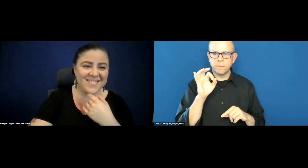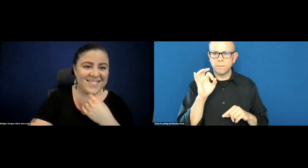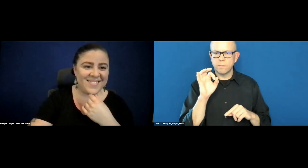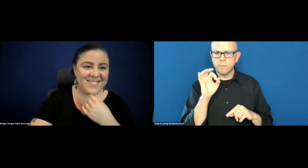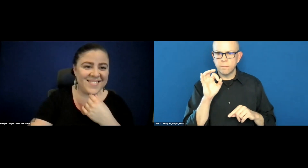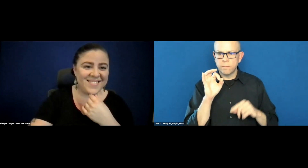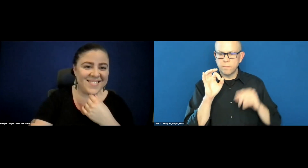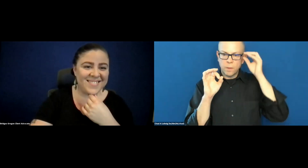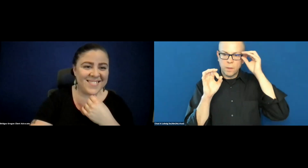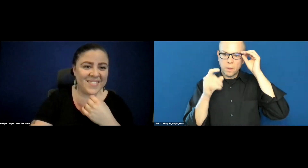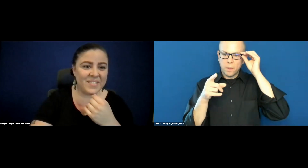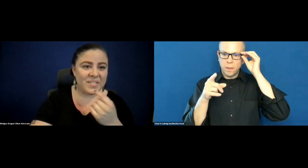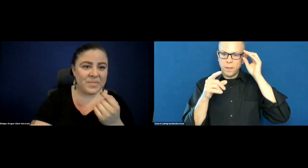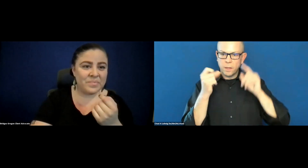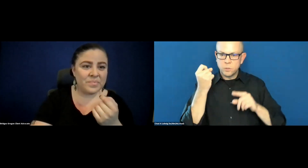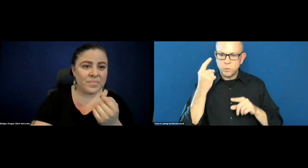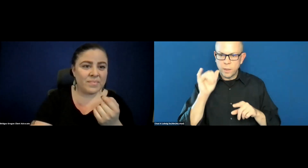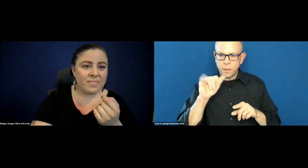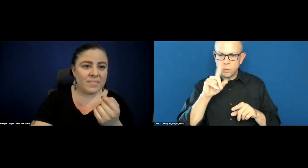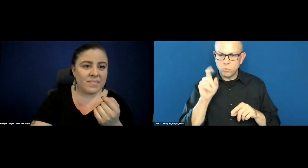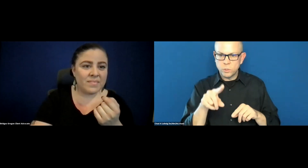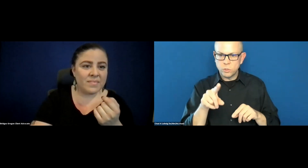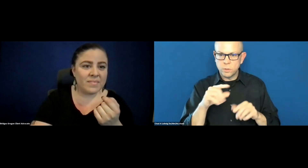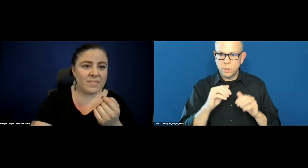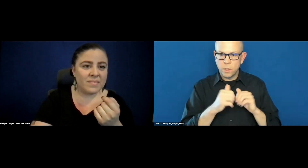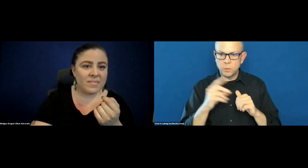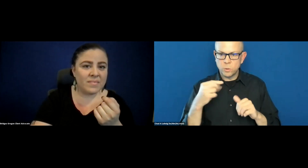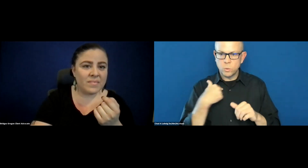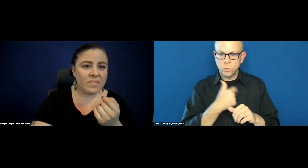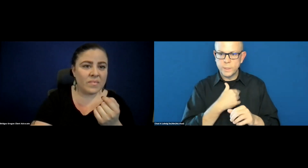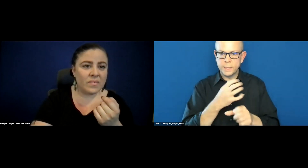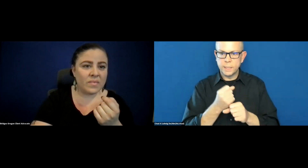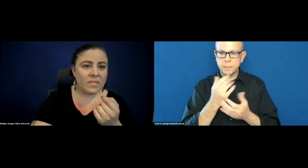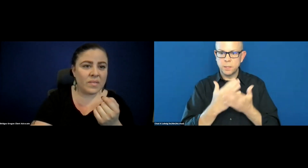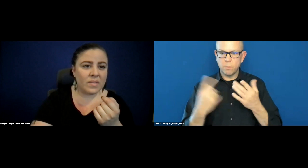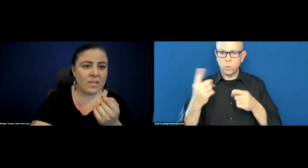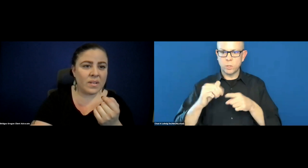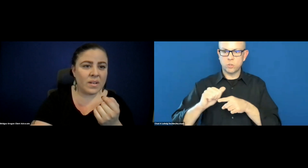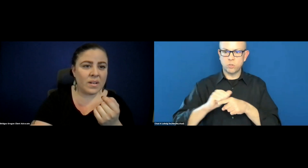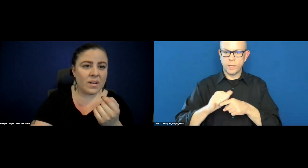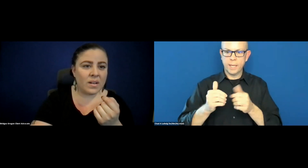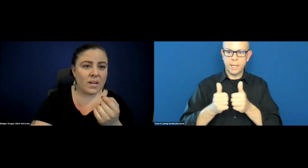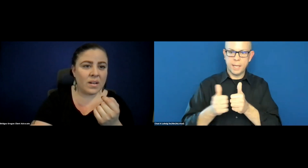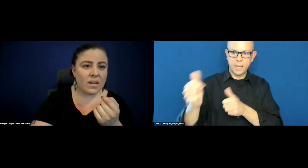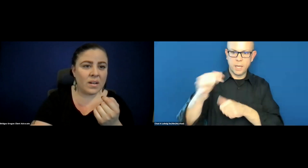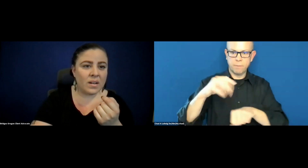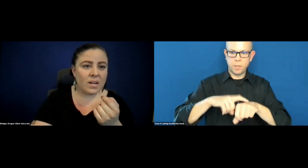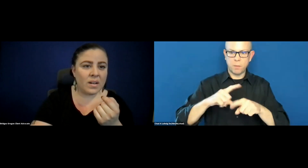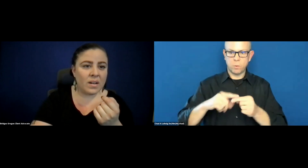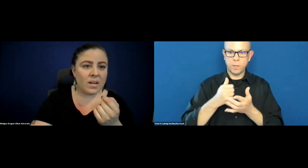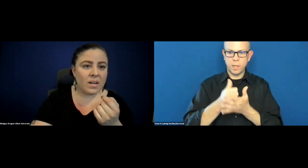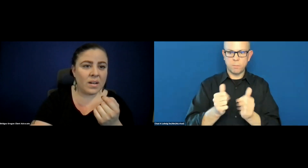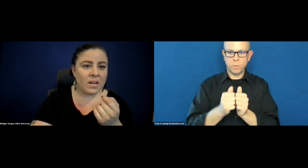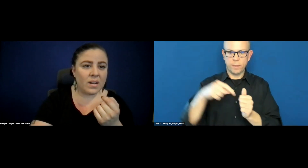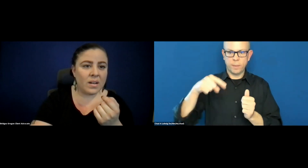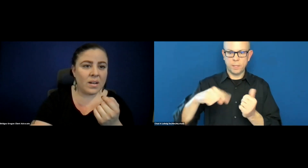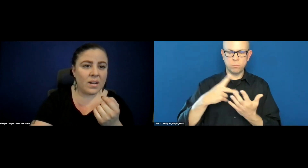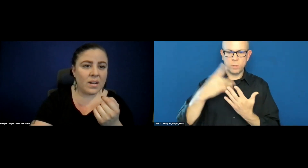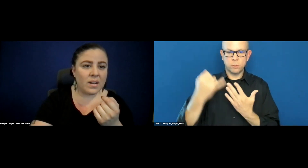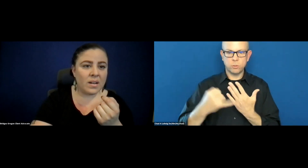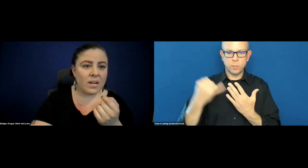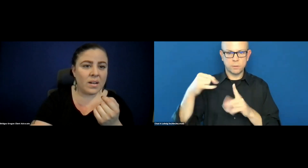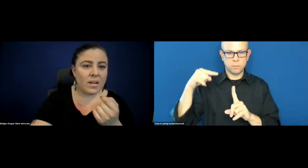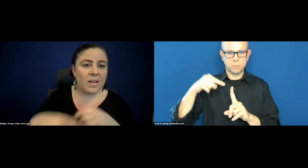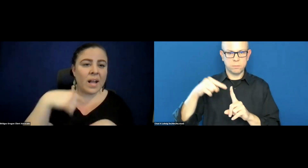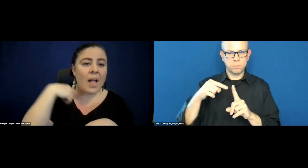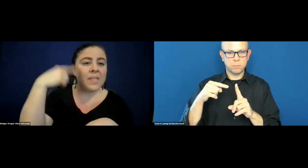So I'm unsure if I understand this question. How do we get someone trained ahead of time